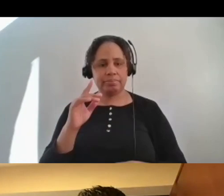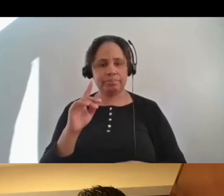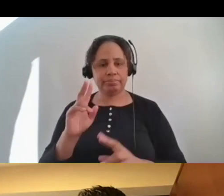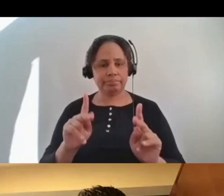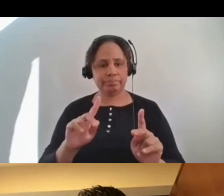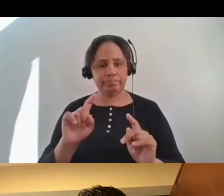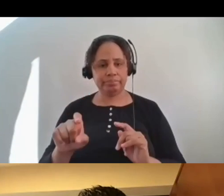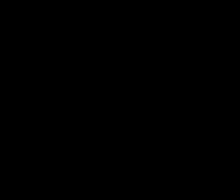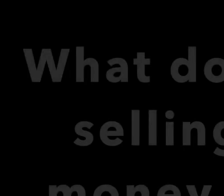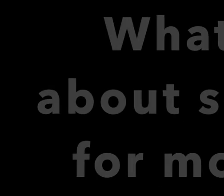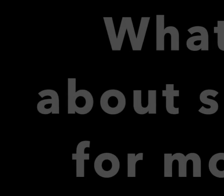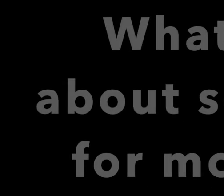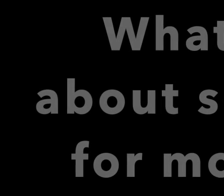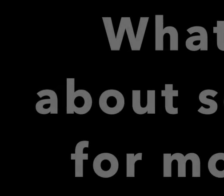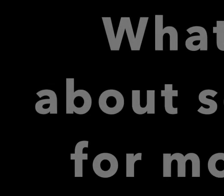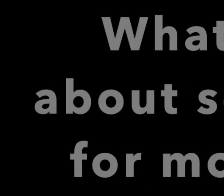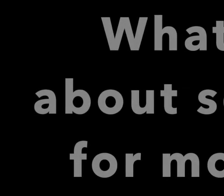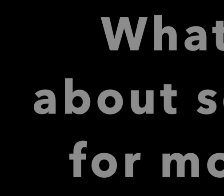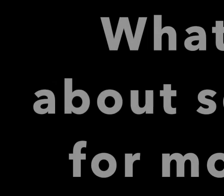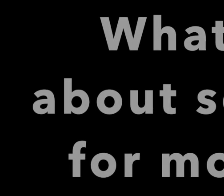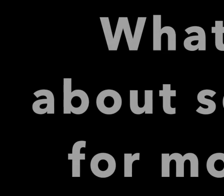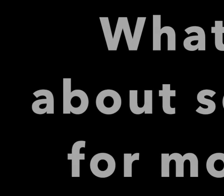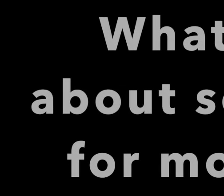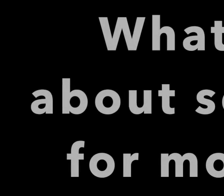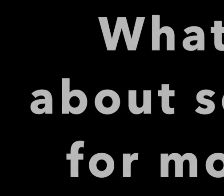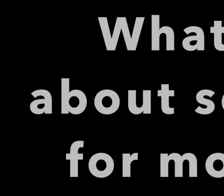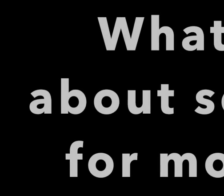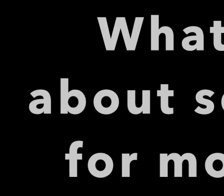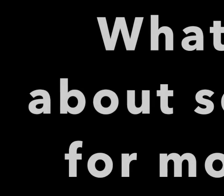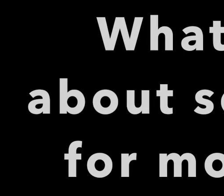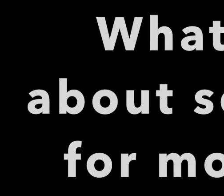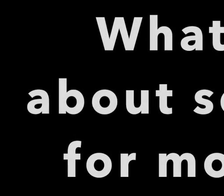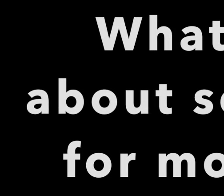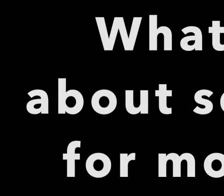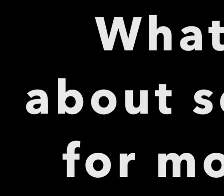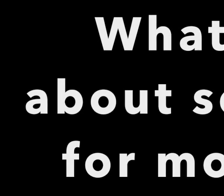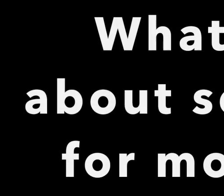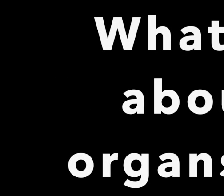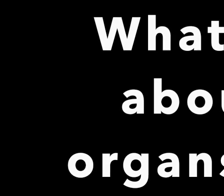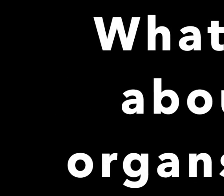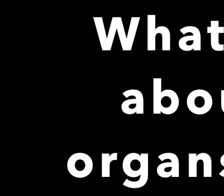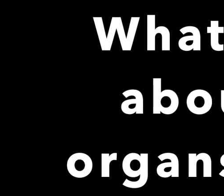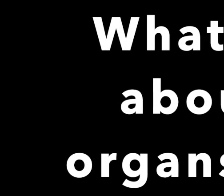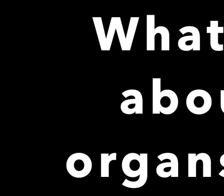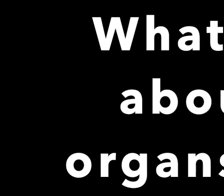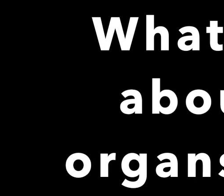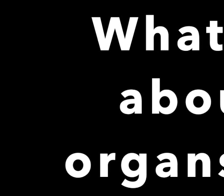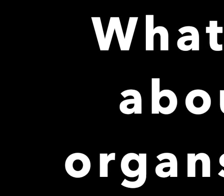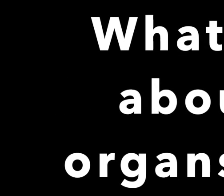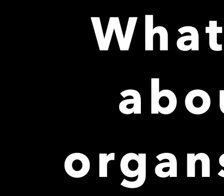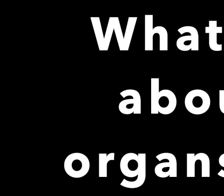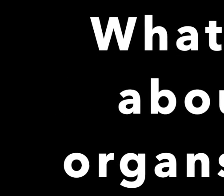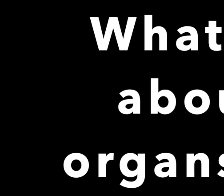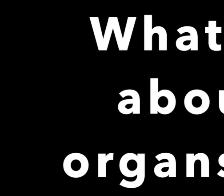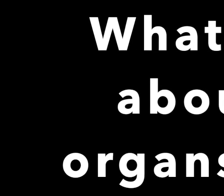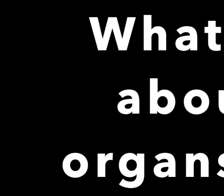about donating, organs for money? This happens in different parts of the world. And so again, Imam Ibrahim,